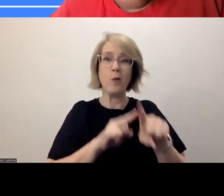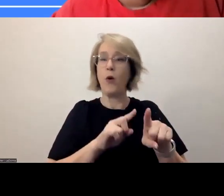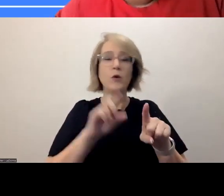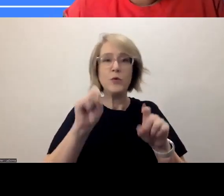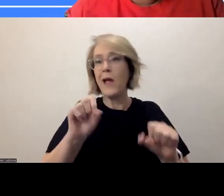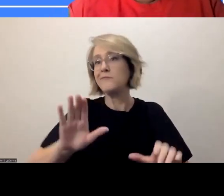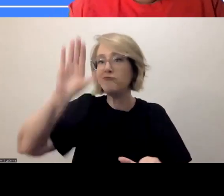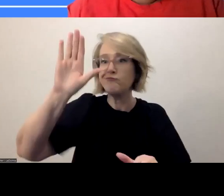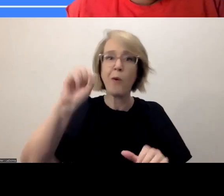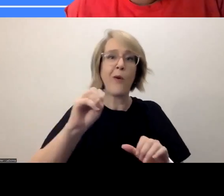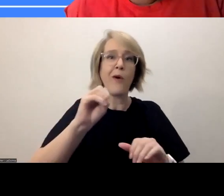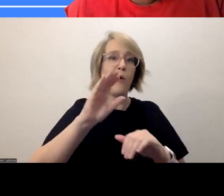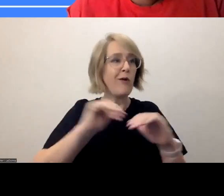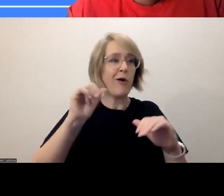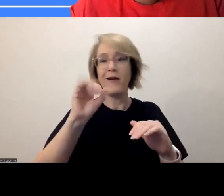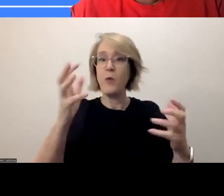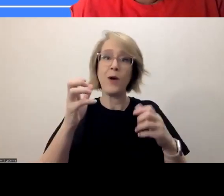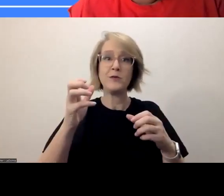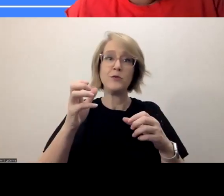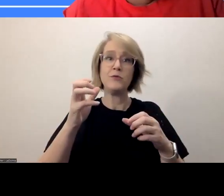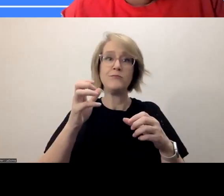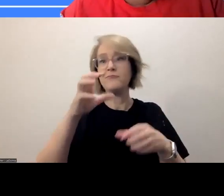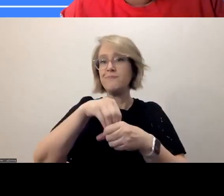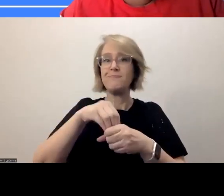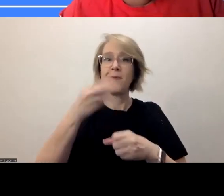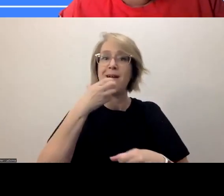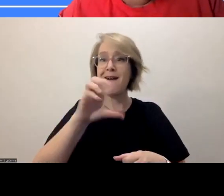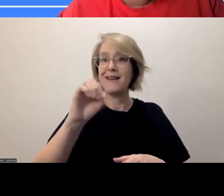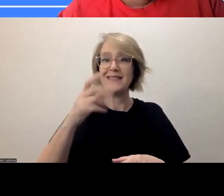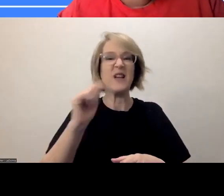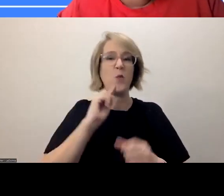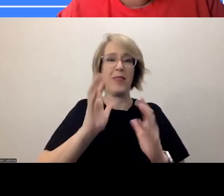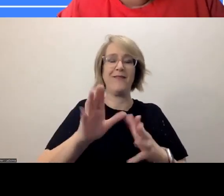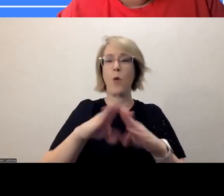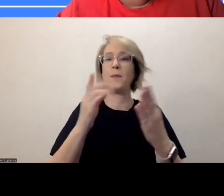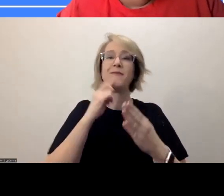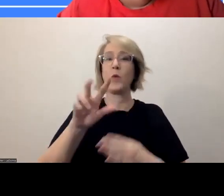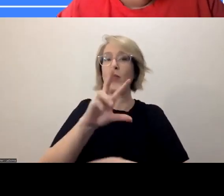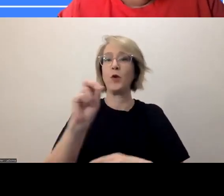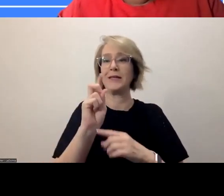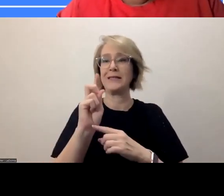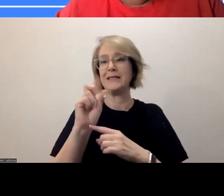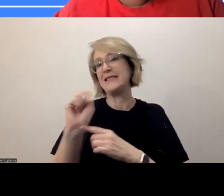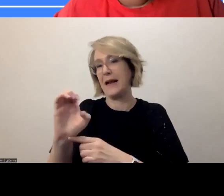hand or call out if you want to be in the hot seat. I'll just leave that open for 30 seconds. You see the opening primer here. If not,